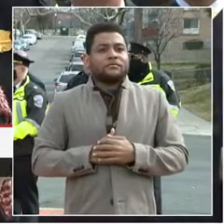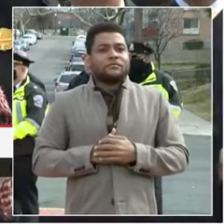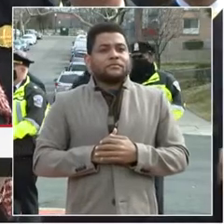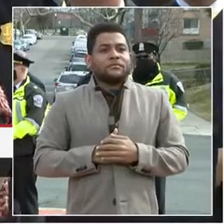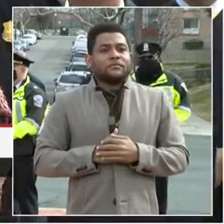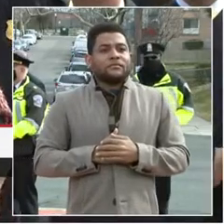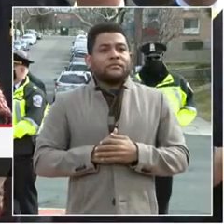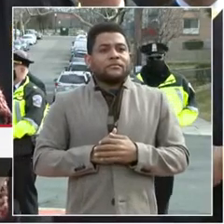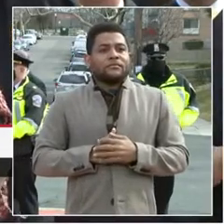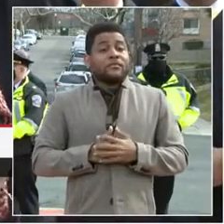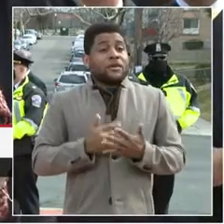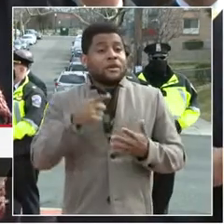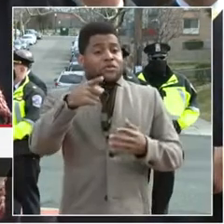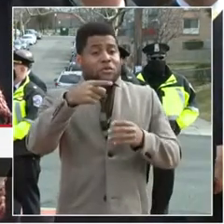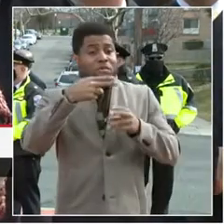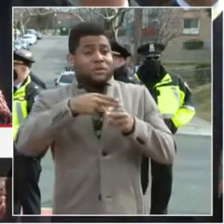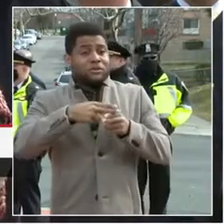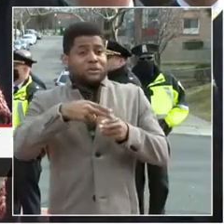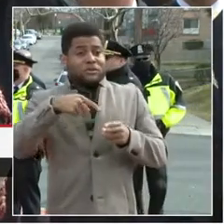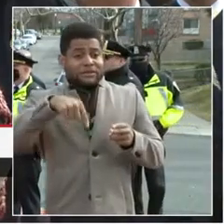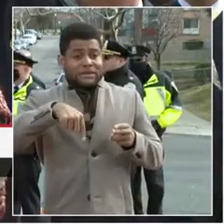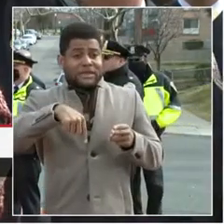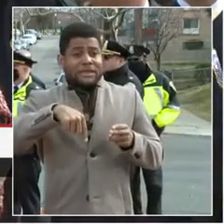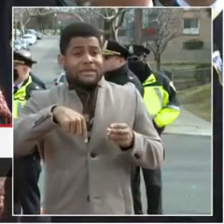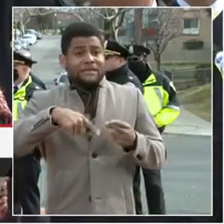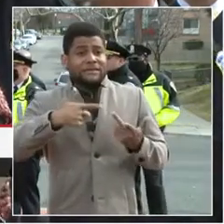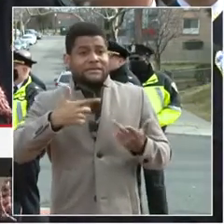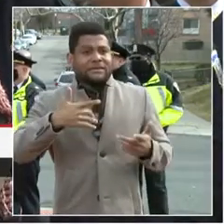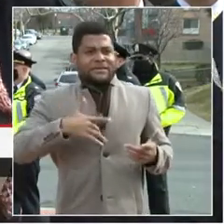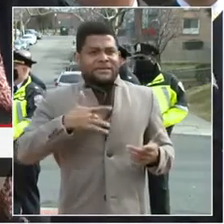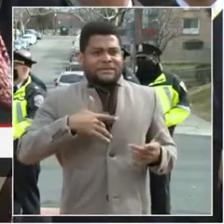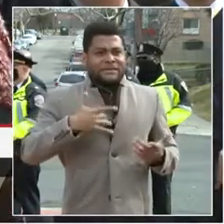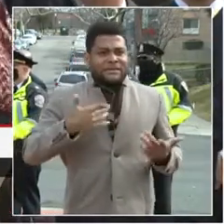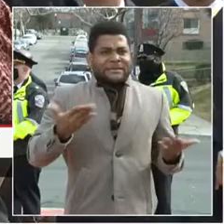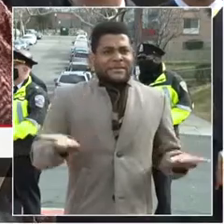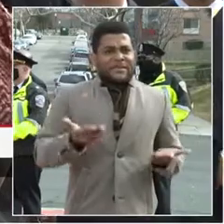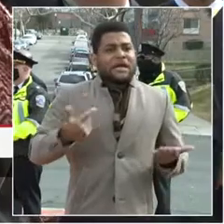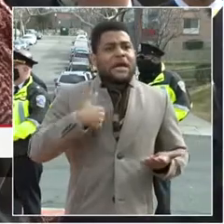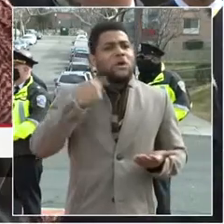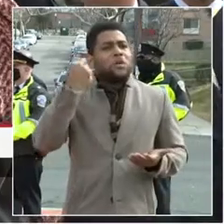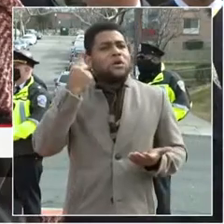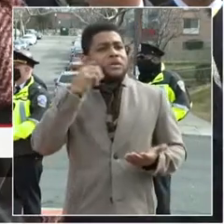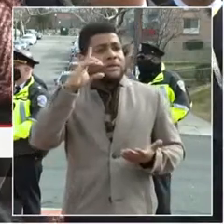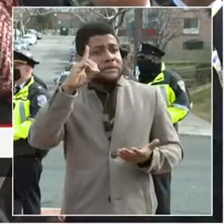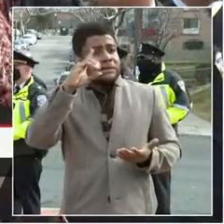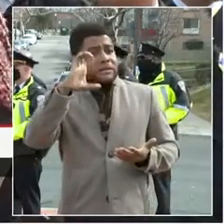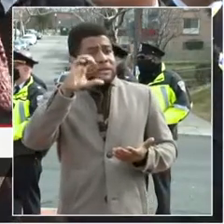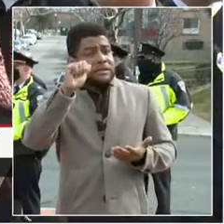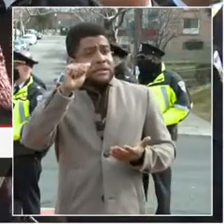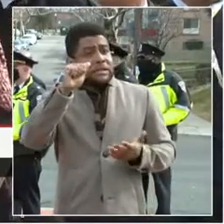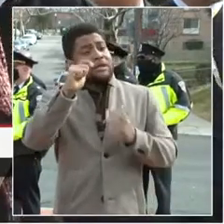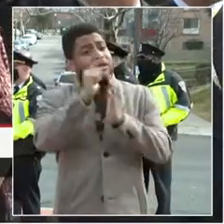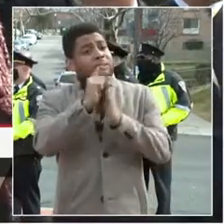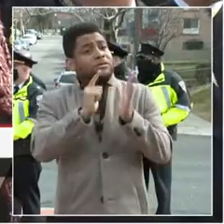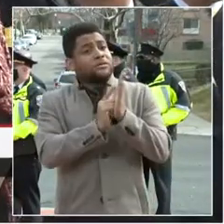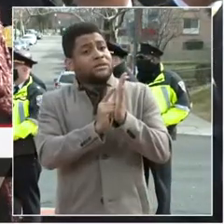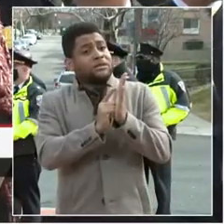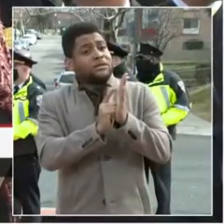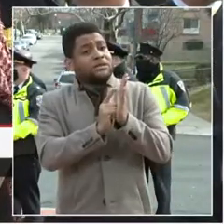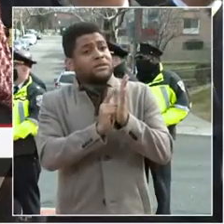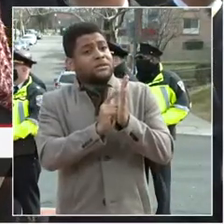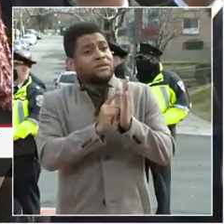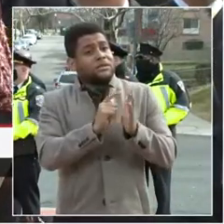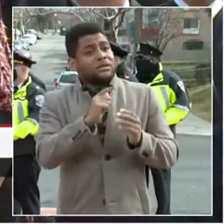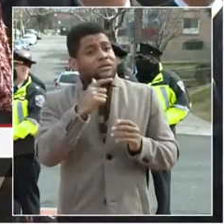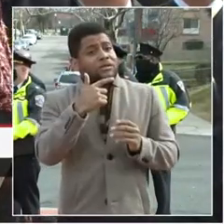here. Is the D.C. Attorney General represented here as well? I don't think so. Isn't he an